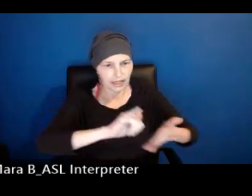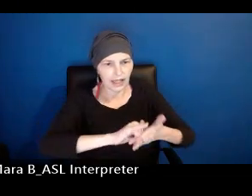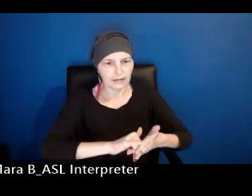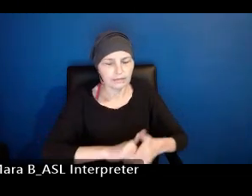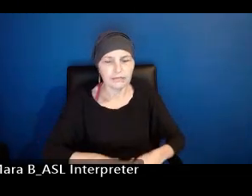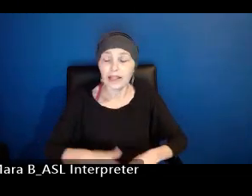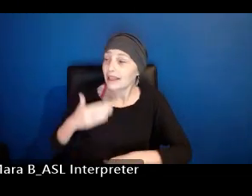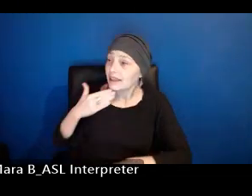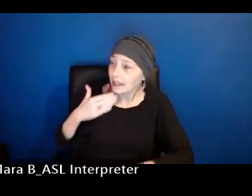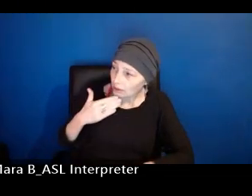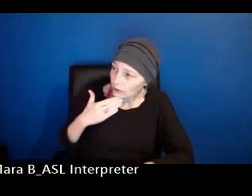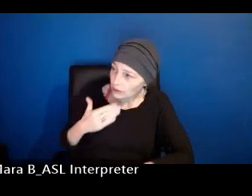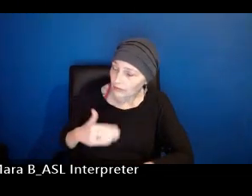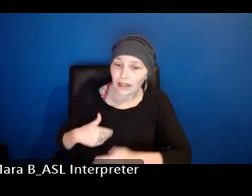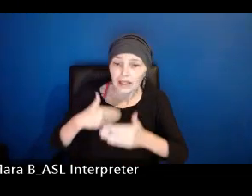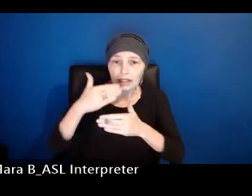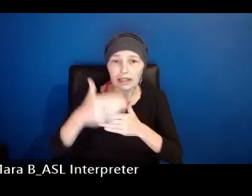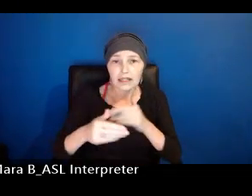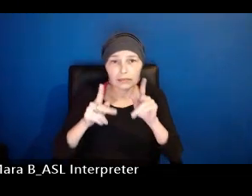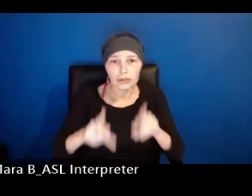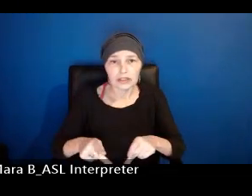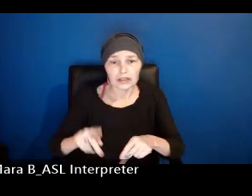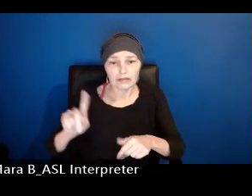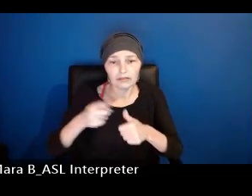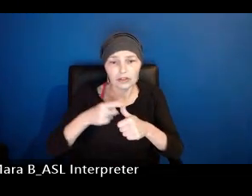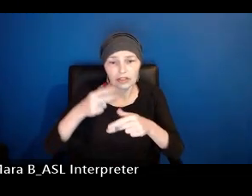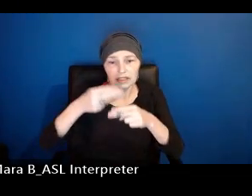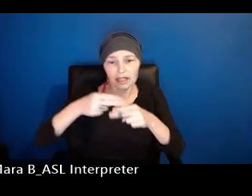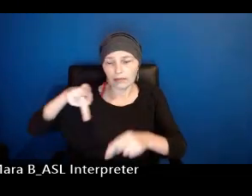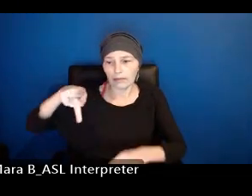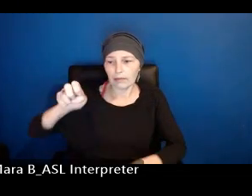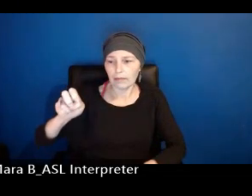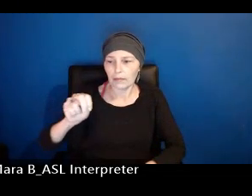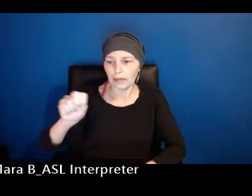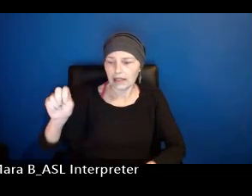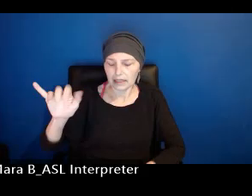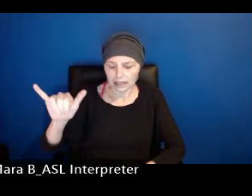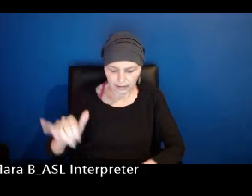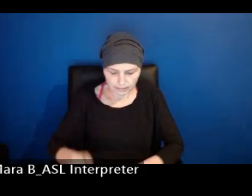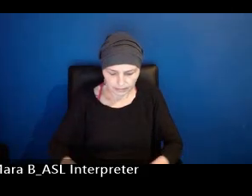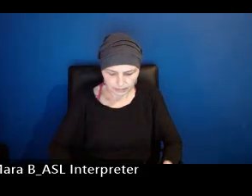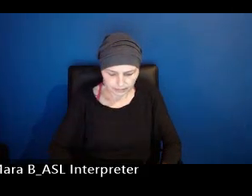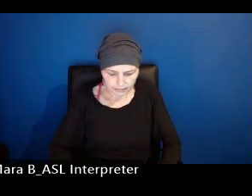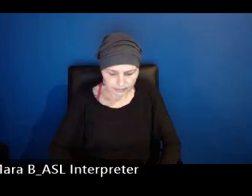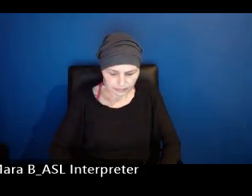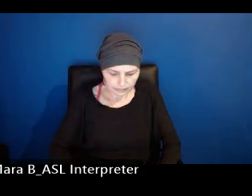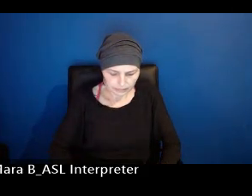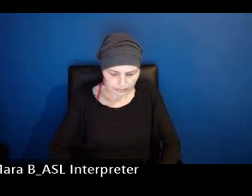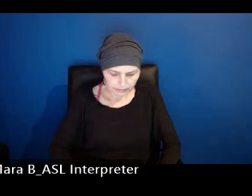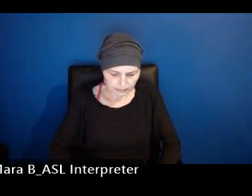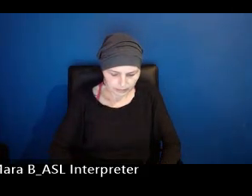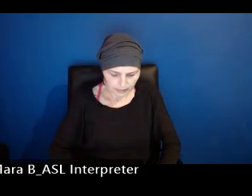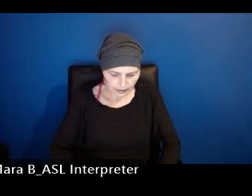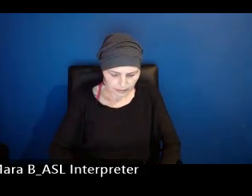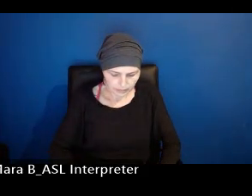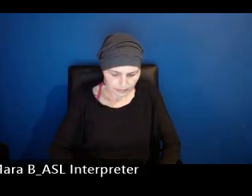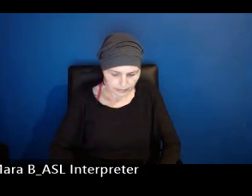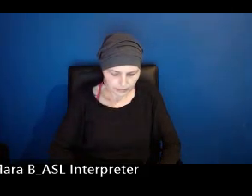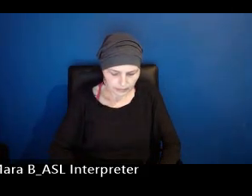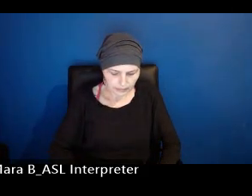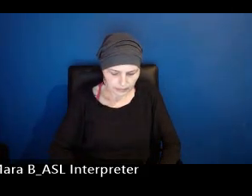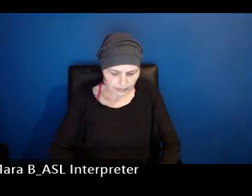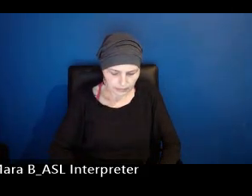we have, I only have the first name, it's Penny. Penny, we are unmuting you now, and you should be able to unmute yourself after that and